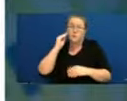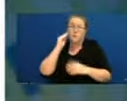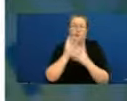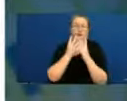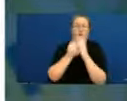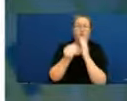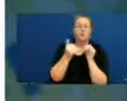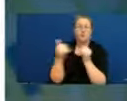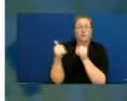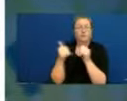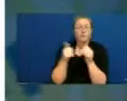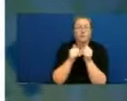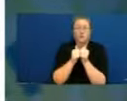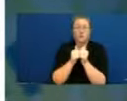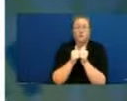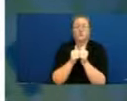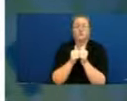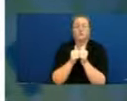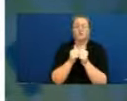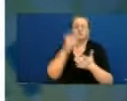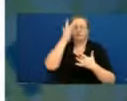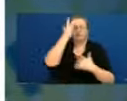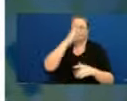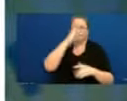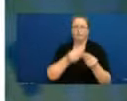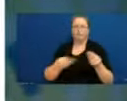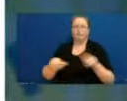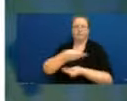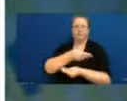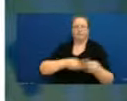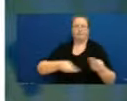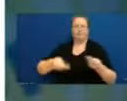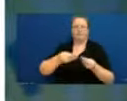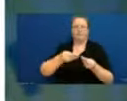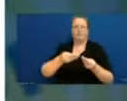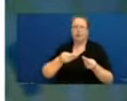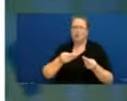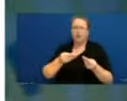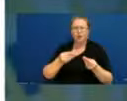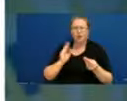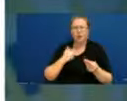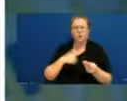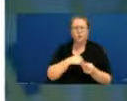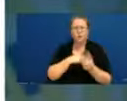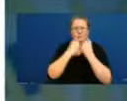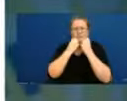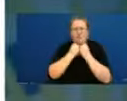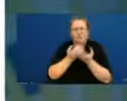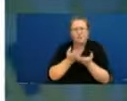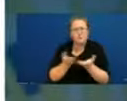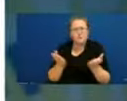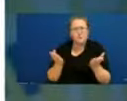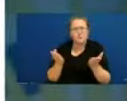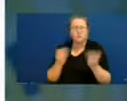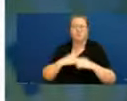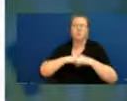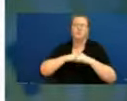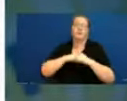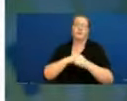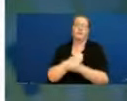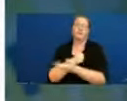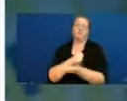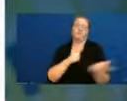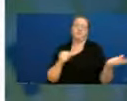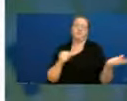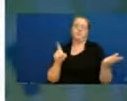we go outside, we go to parties with. And those are the people that we need to protect the most. And right now, we're